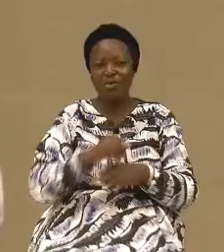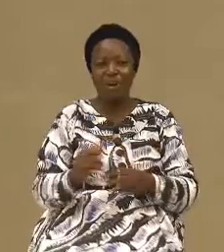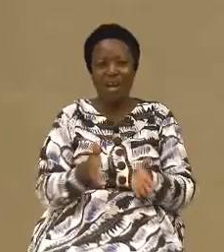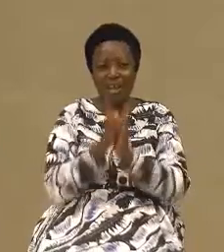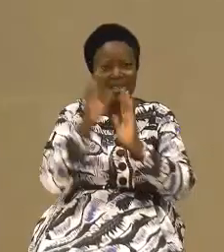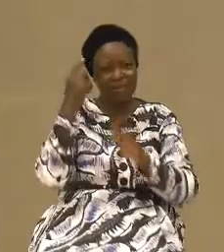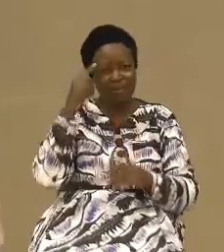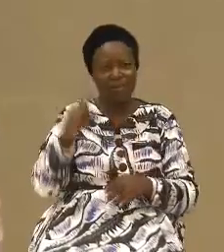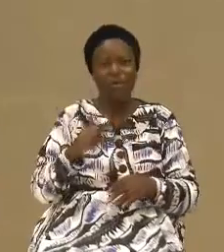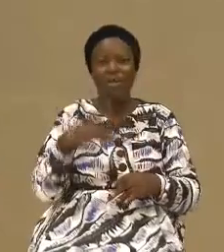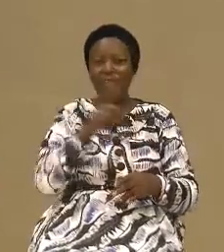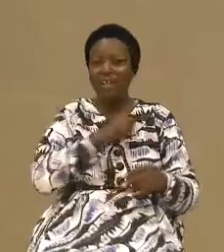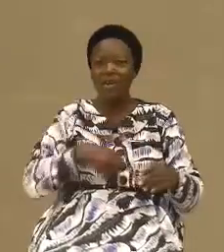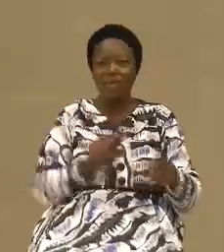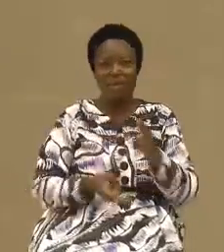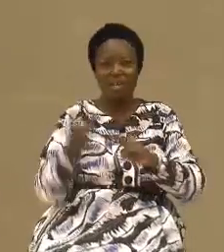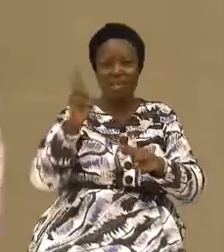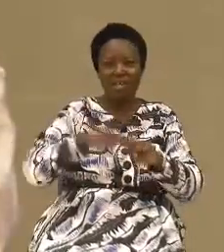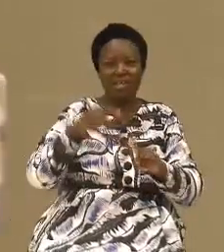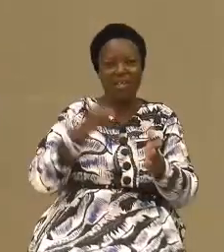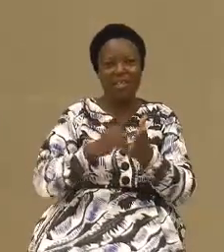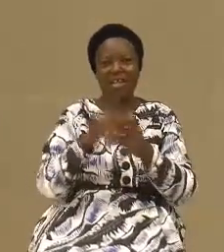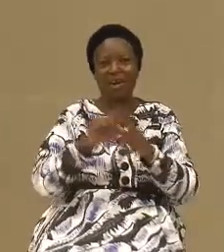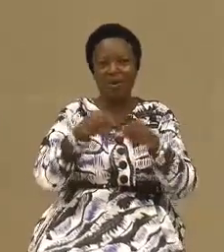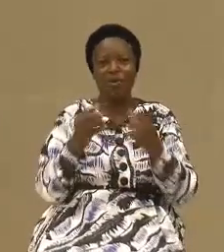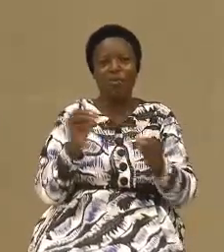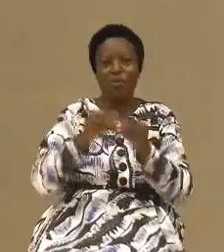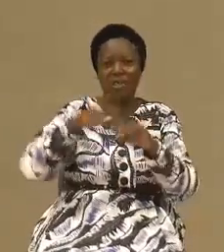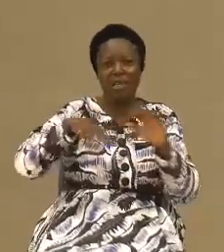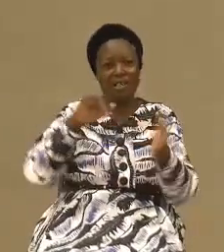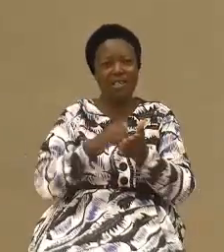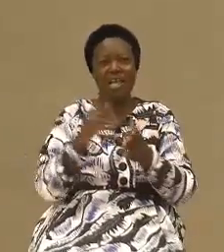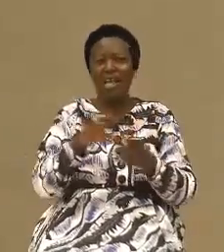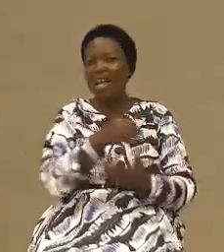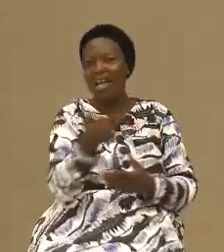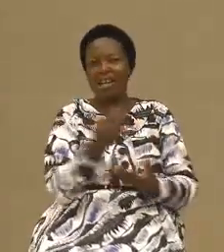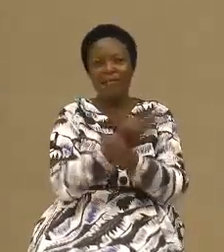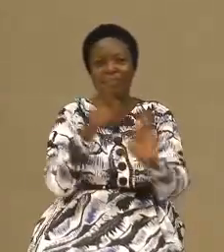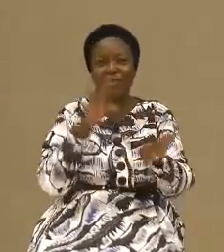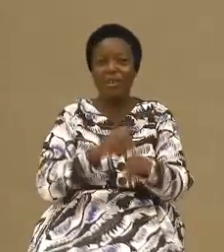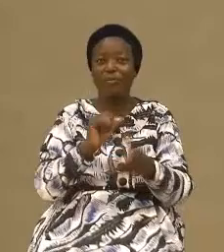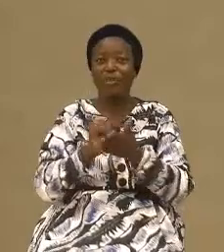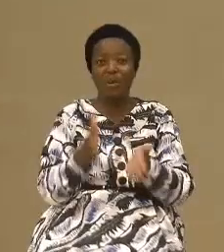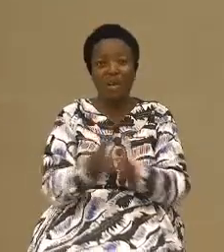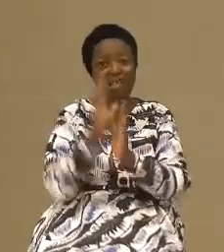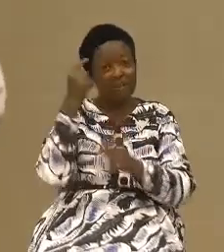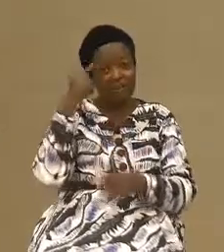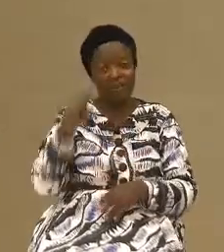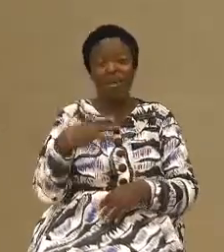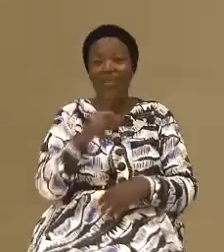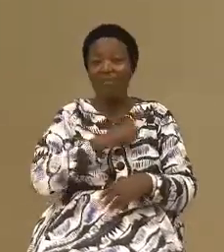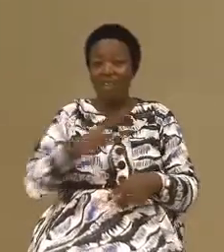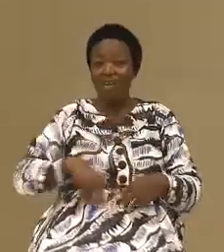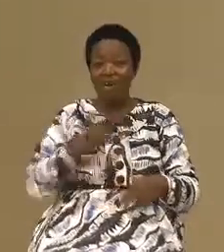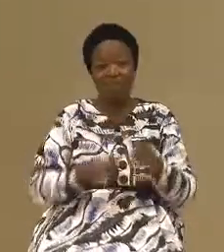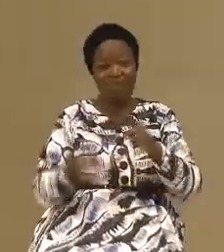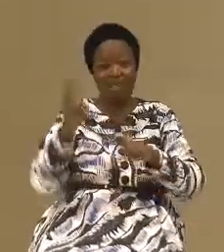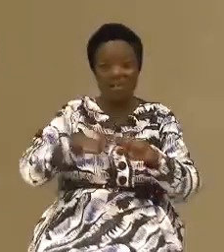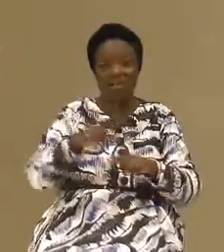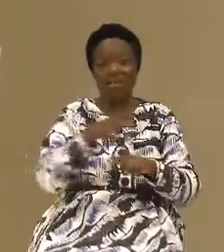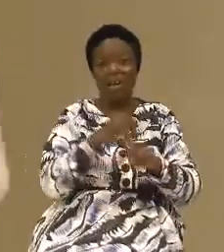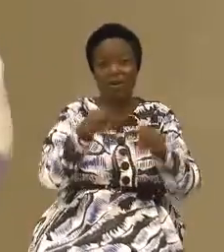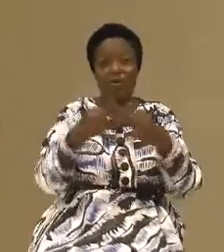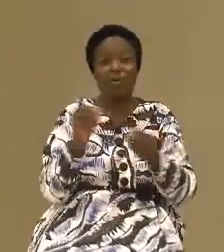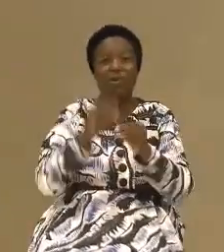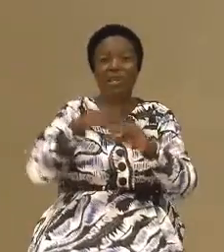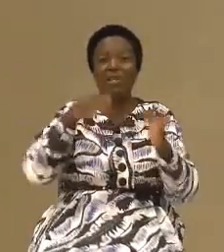will increase and go beyond. Any freedom you are asking for, the Lord will increase and go